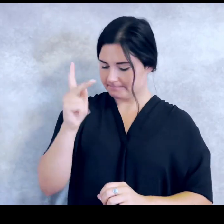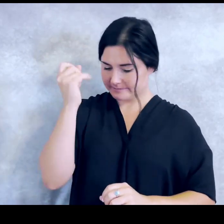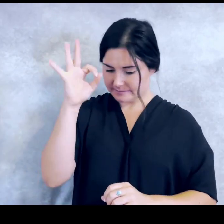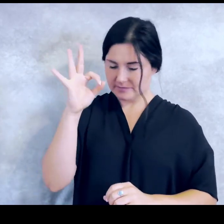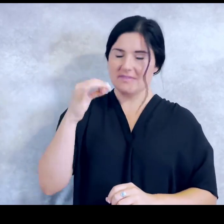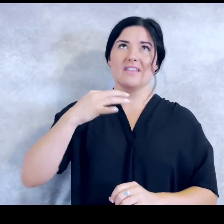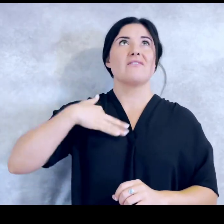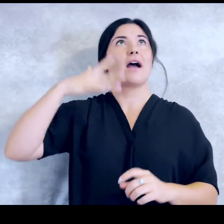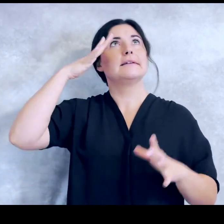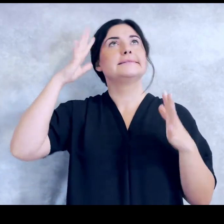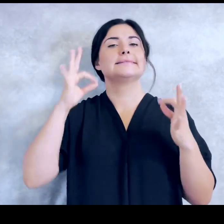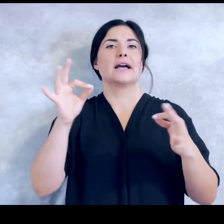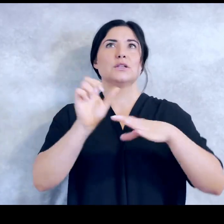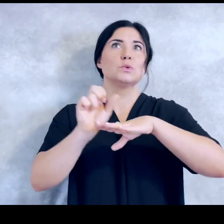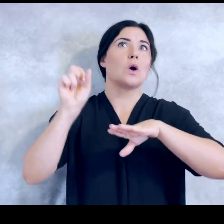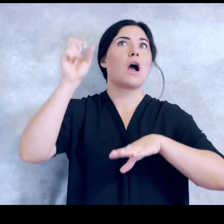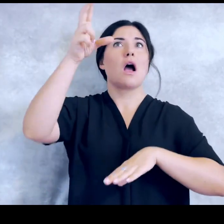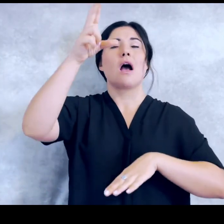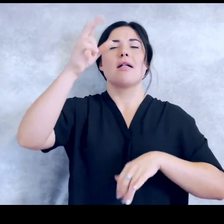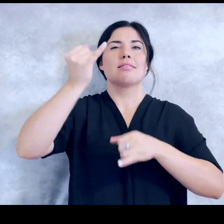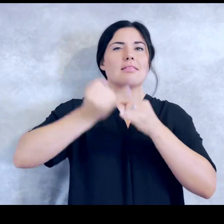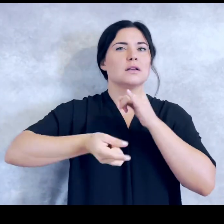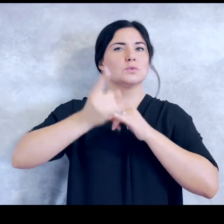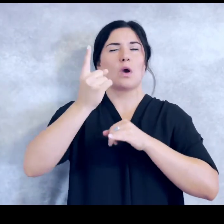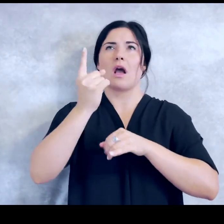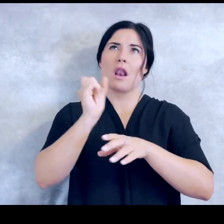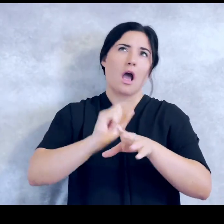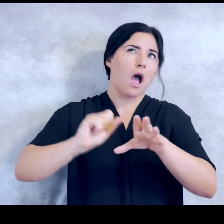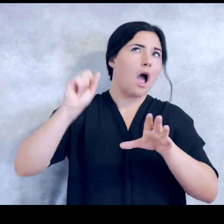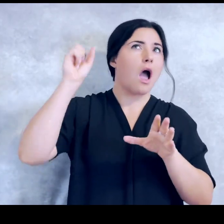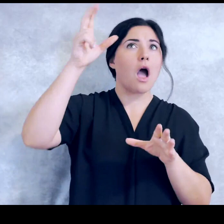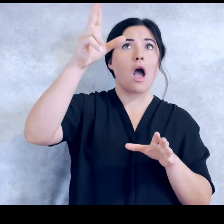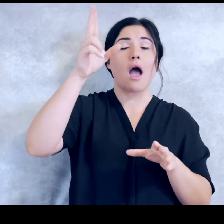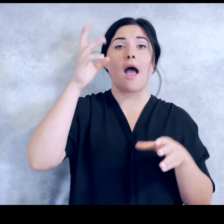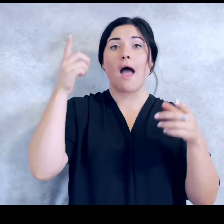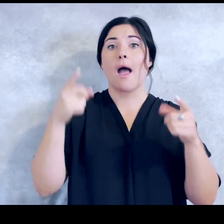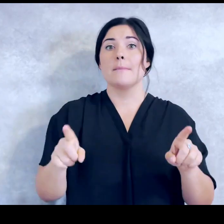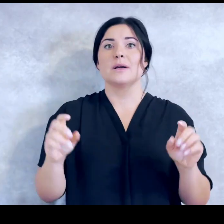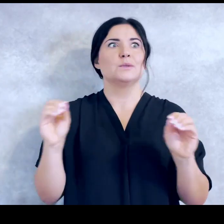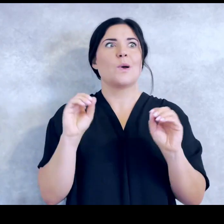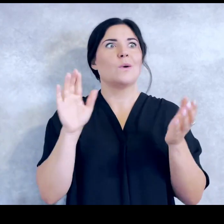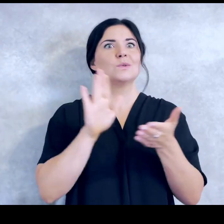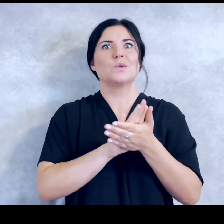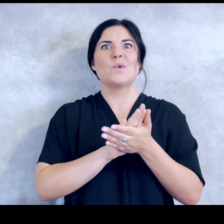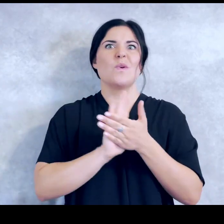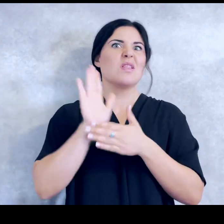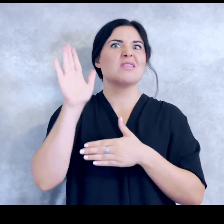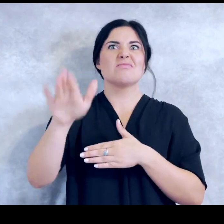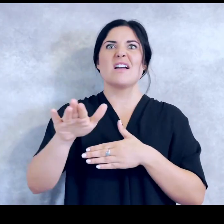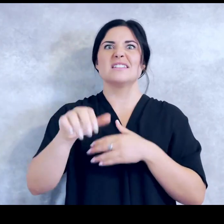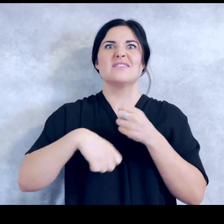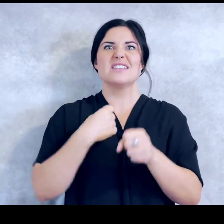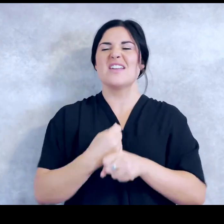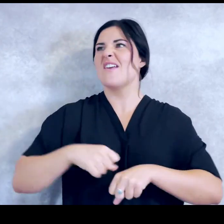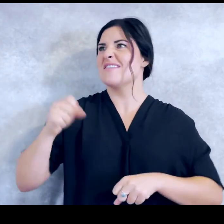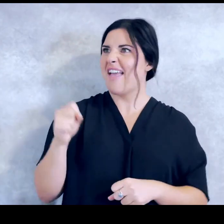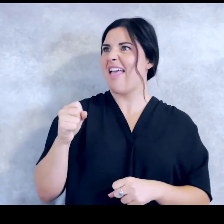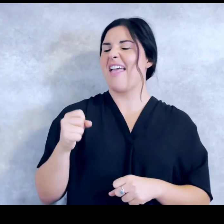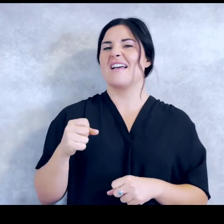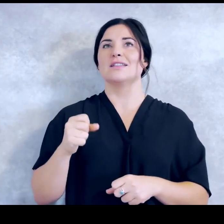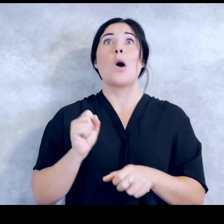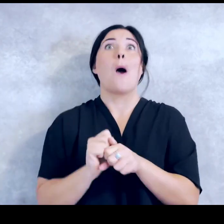me. And I said, all right, if I make this shot, because I had made all of them, it's the last one right here. If I make this shot, no school for the rest of the year.